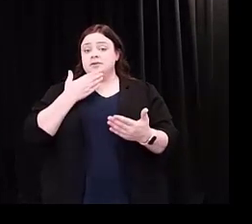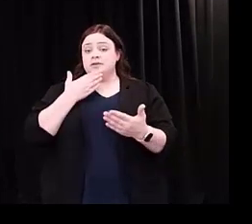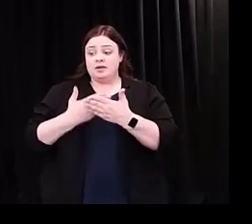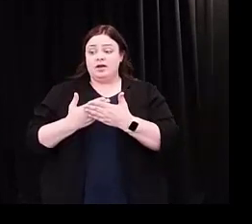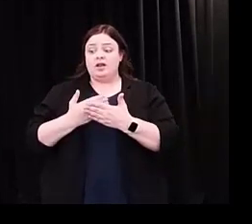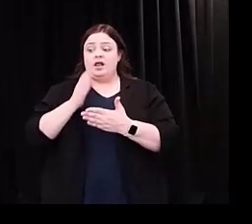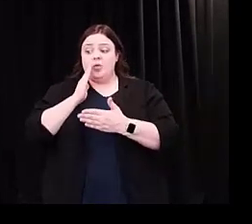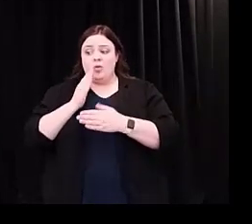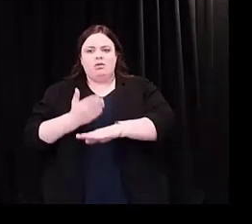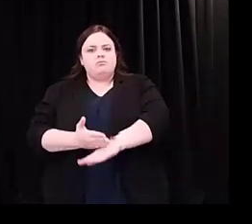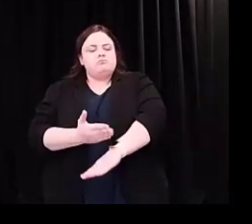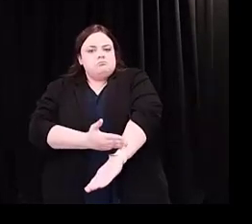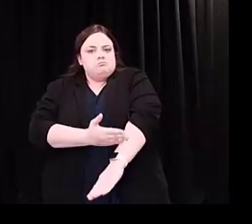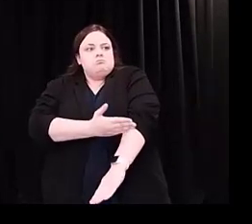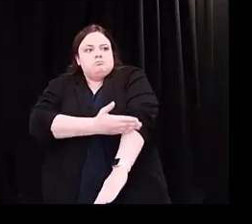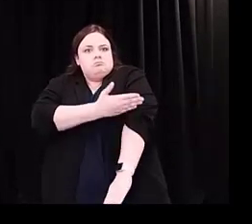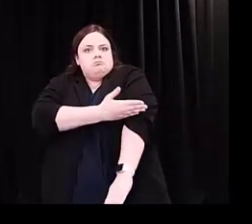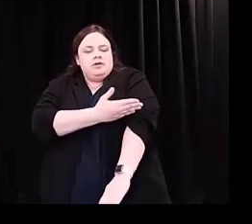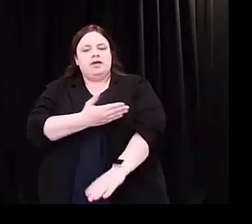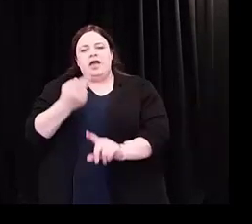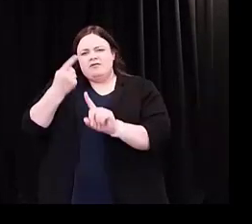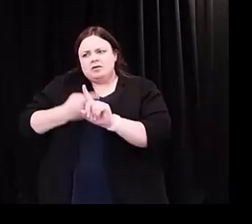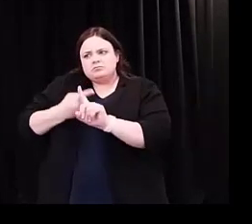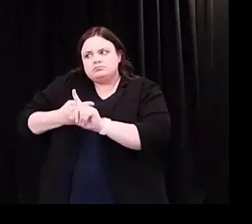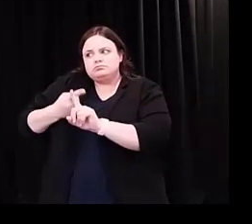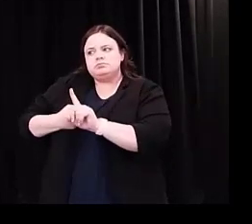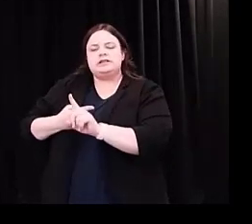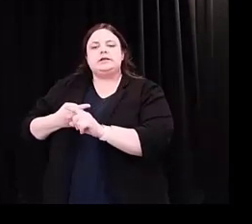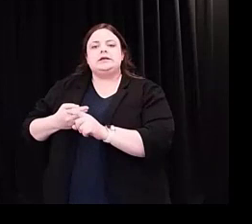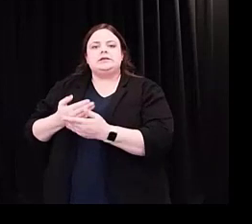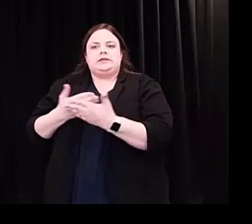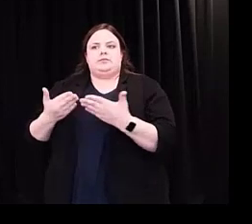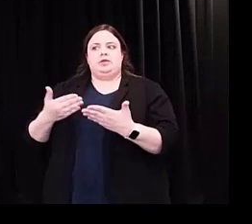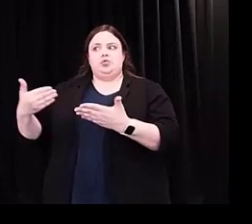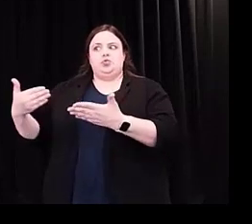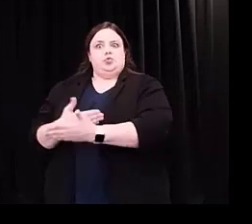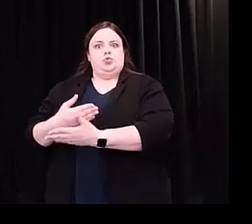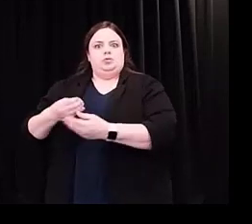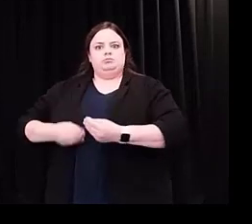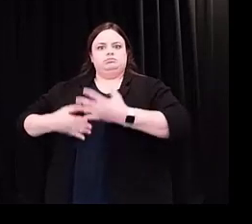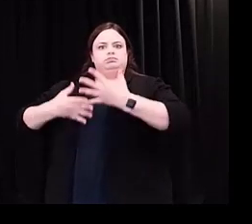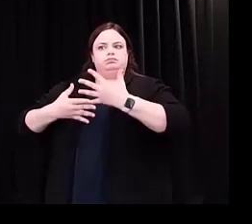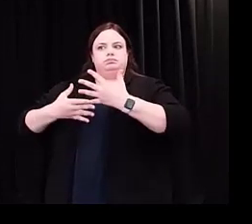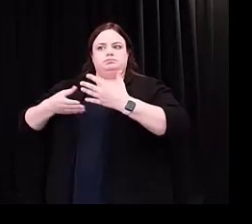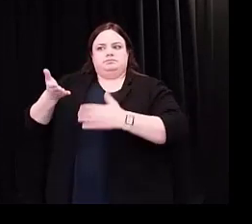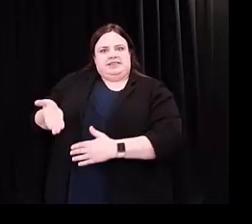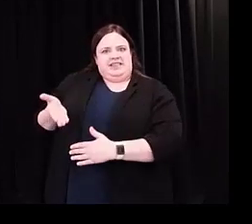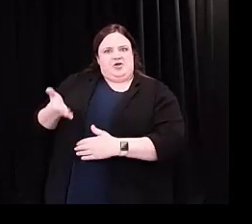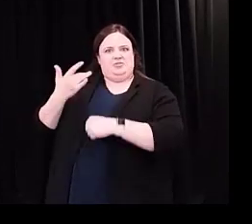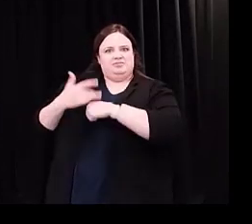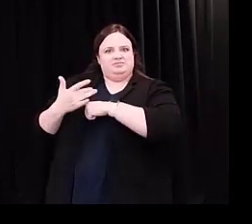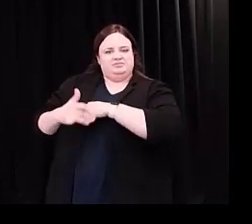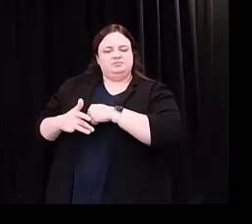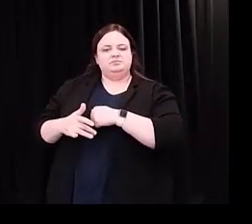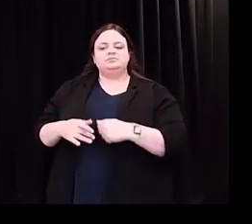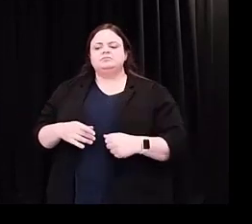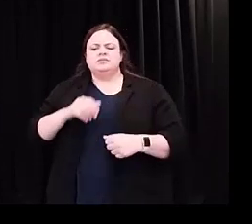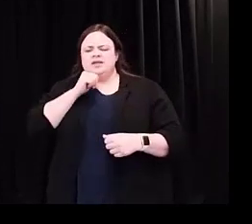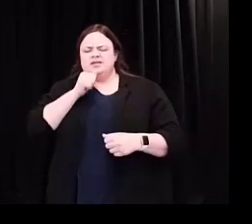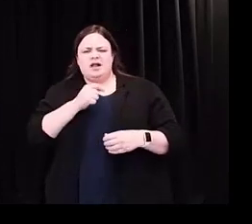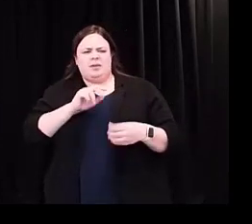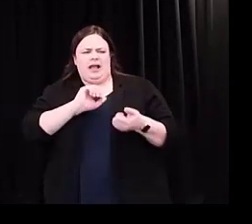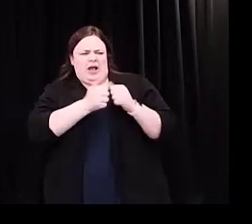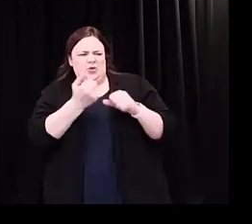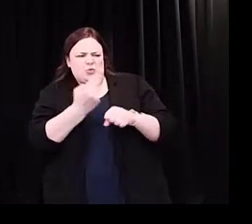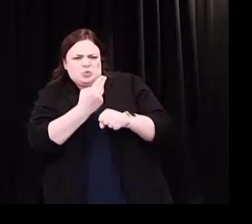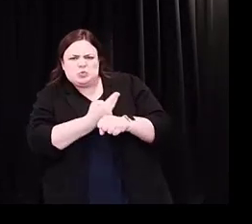like every couple of months I open up accessibility checker and there's something new in there. But this isn't really about accessibility checker or using these